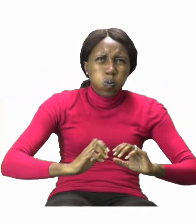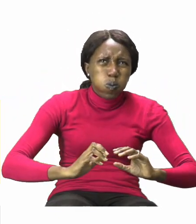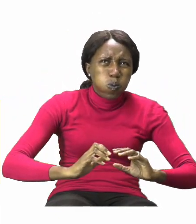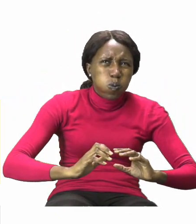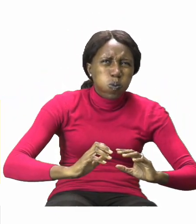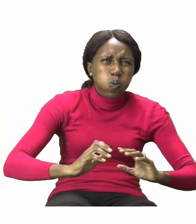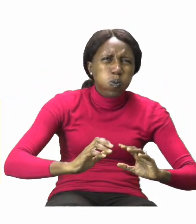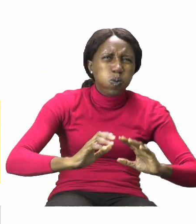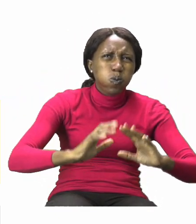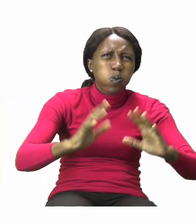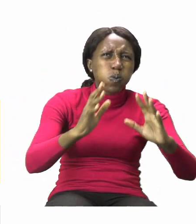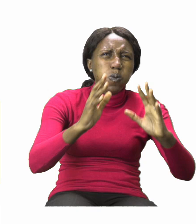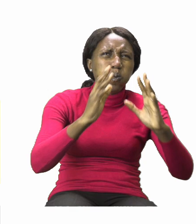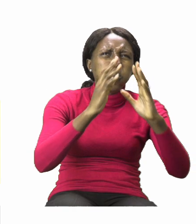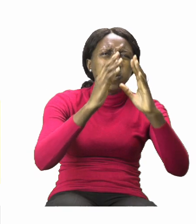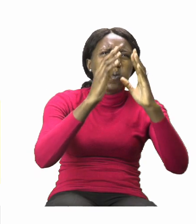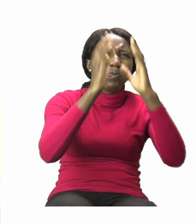and